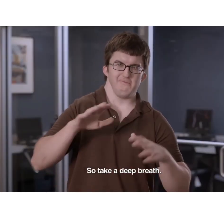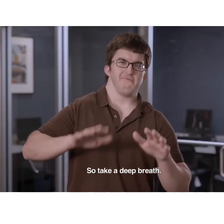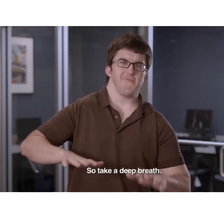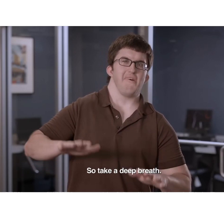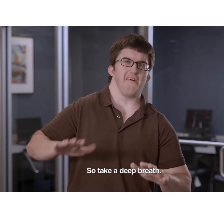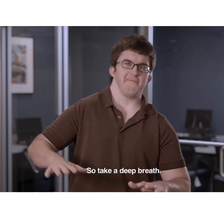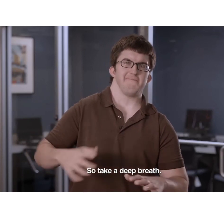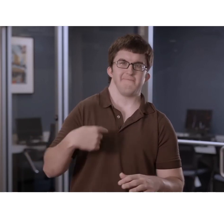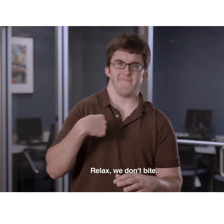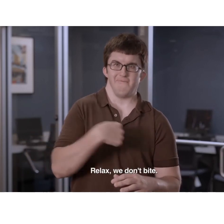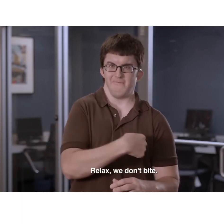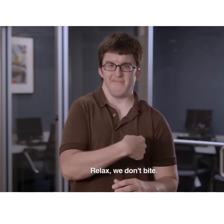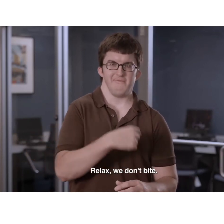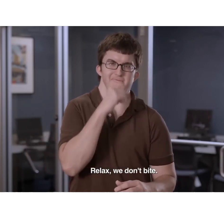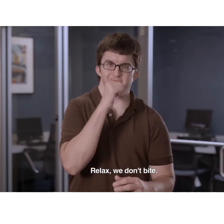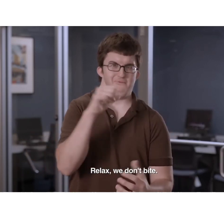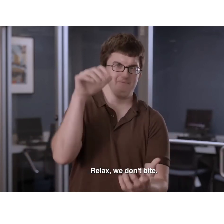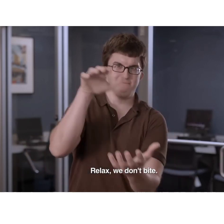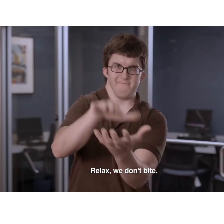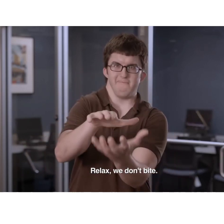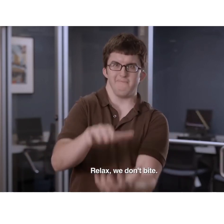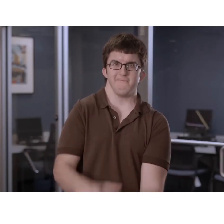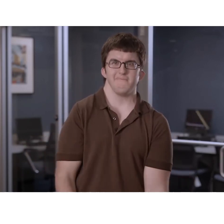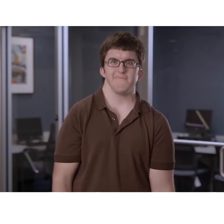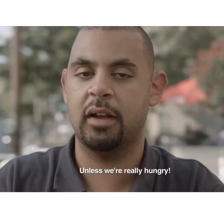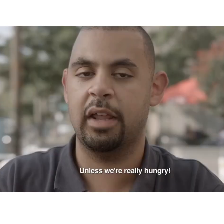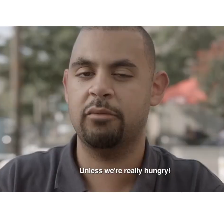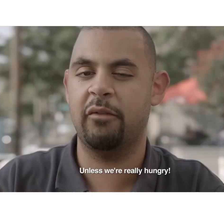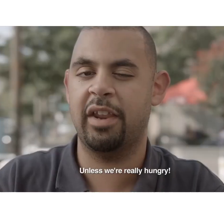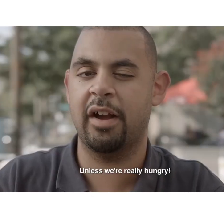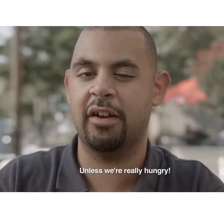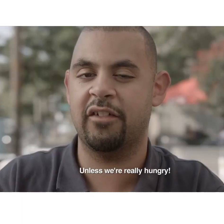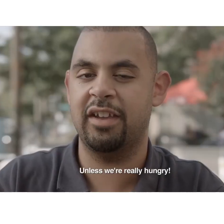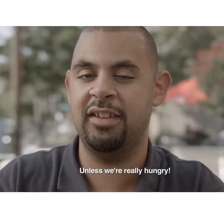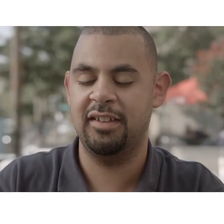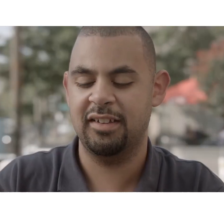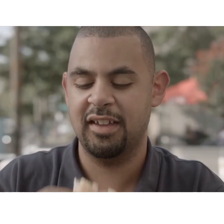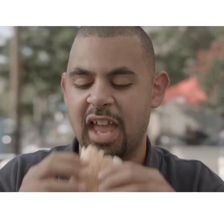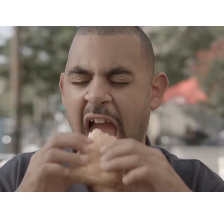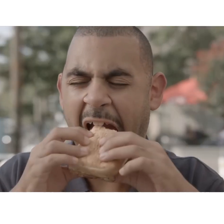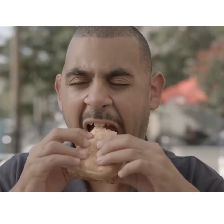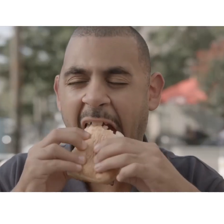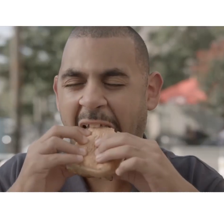So take a deep breath. Relax. We don't bite. Unless we're really hungry.